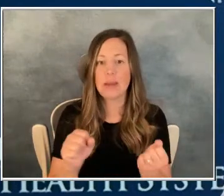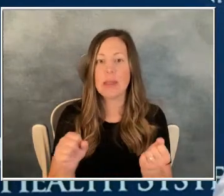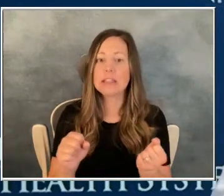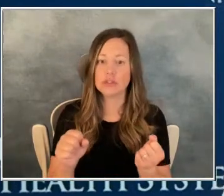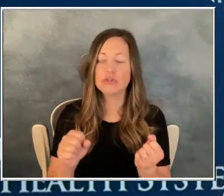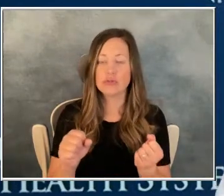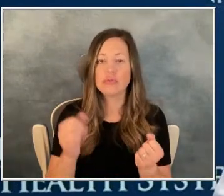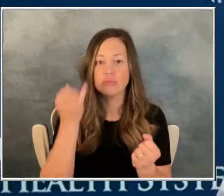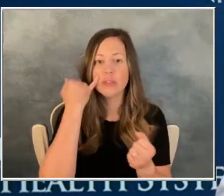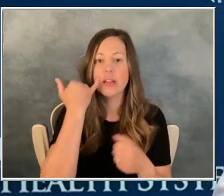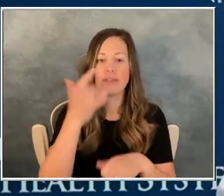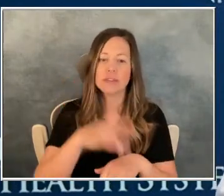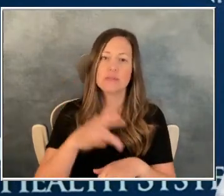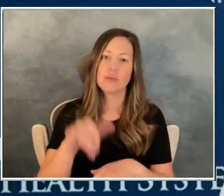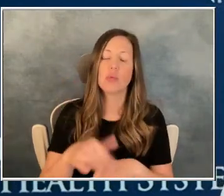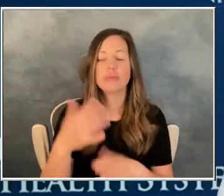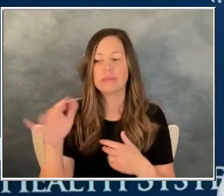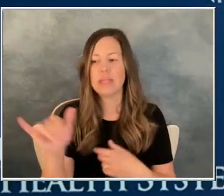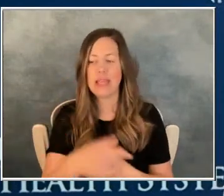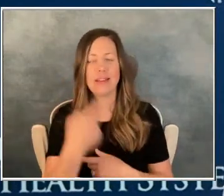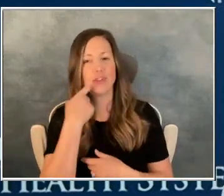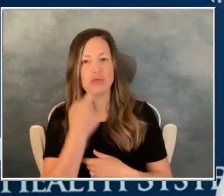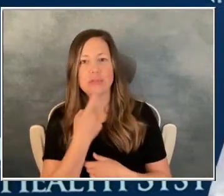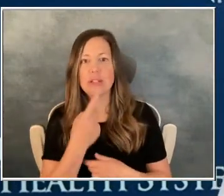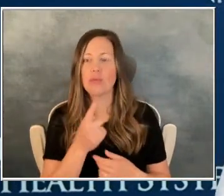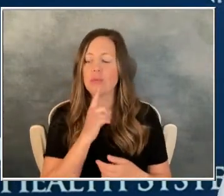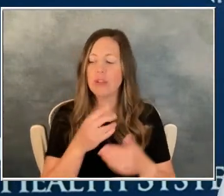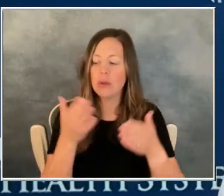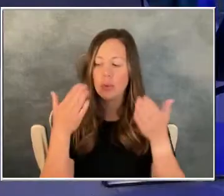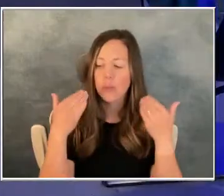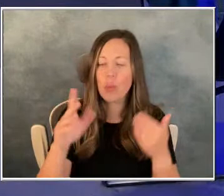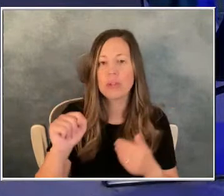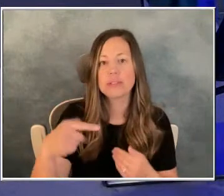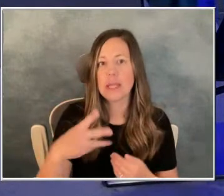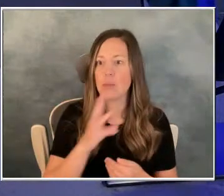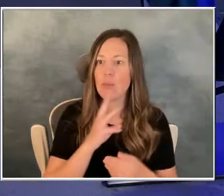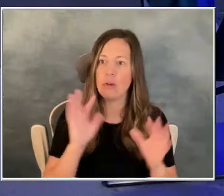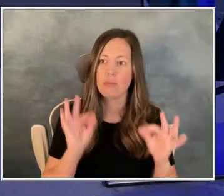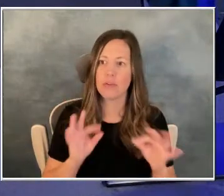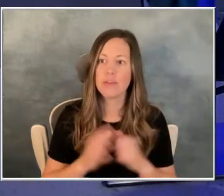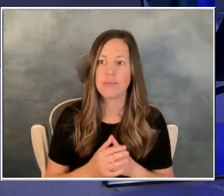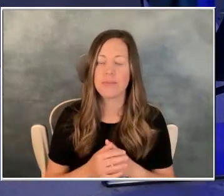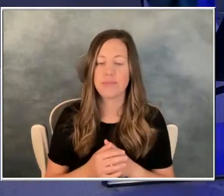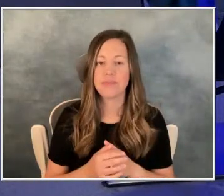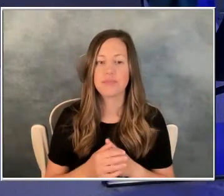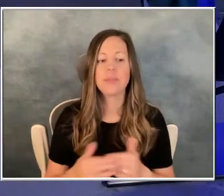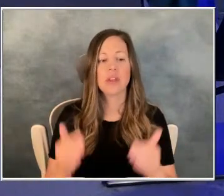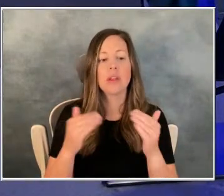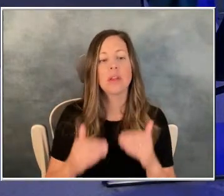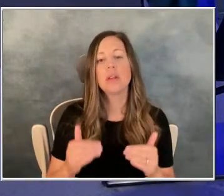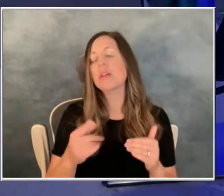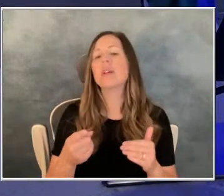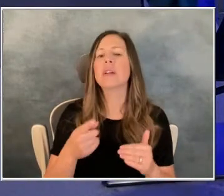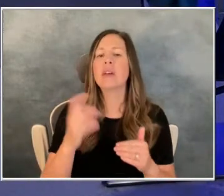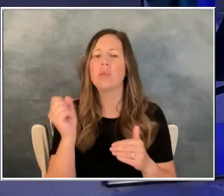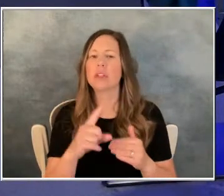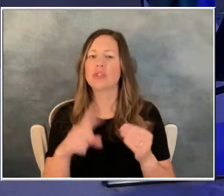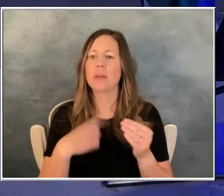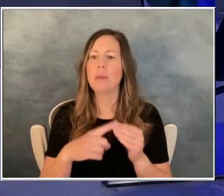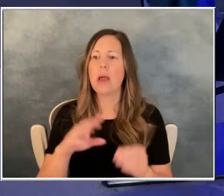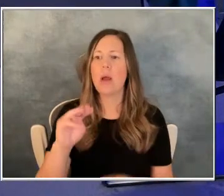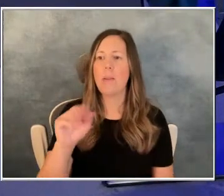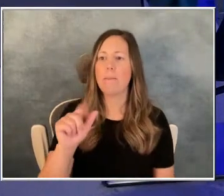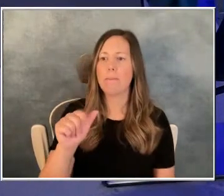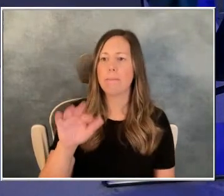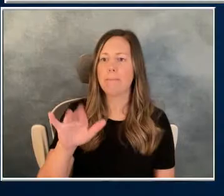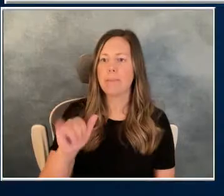So as Dr. Bhavsar said, just cool tap water is perfect. Joellen has a question about the malaria. So Dr. Hawkinson, I'm going to bring you in